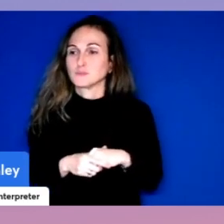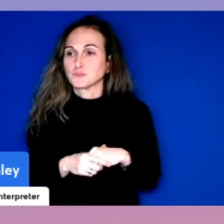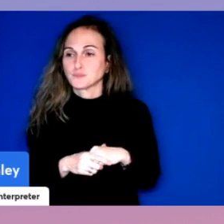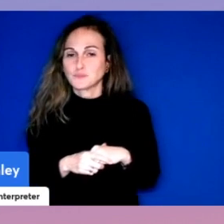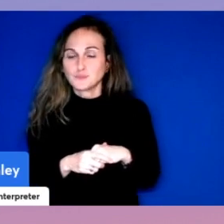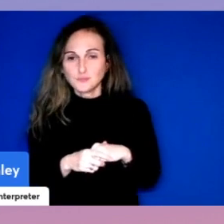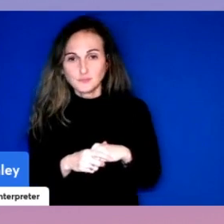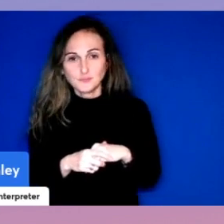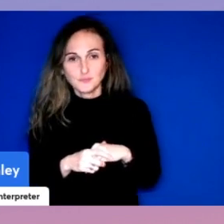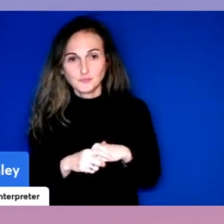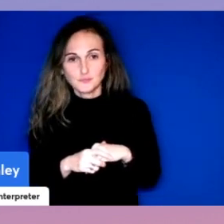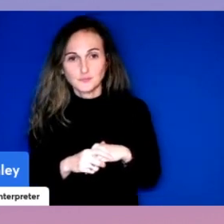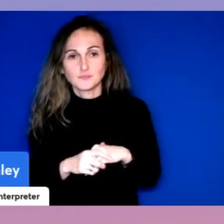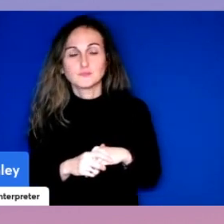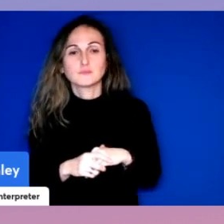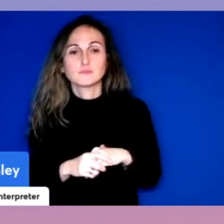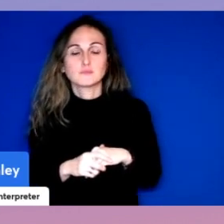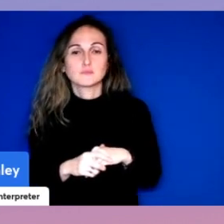and